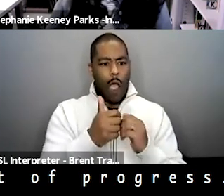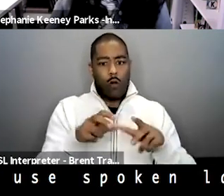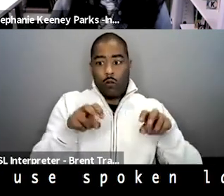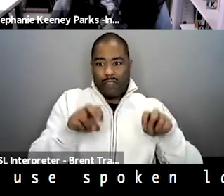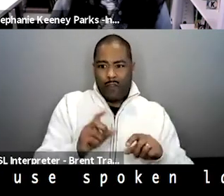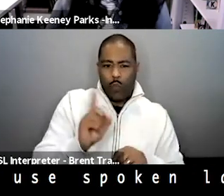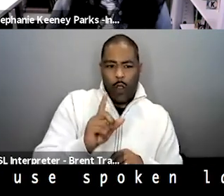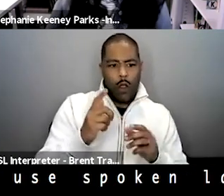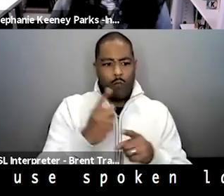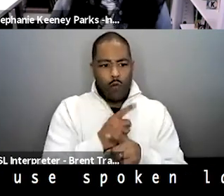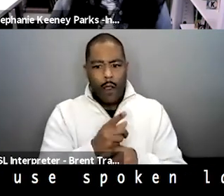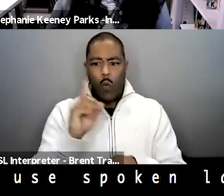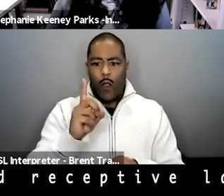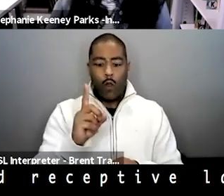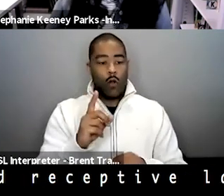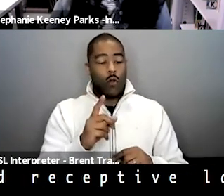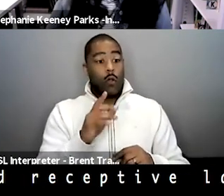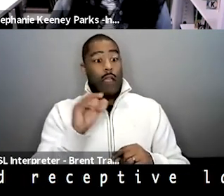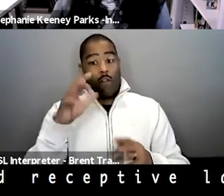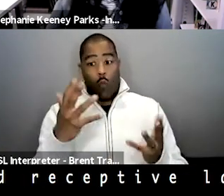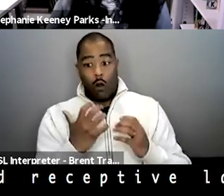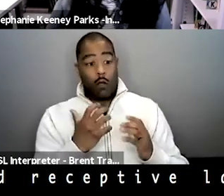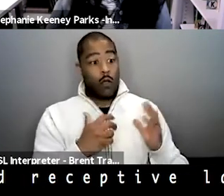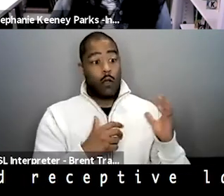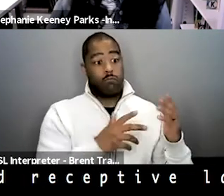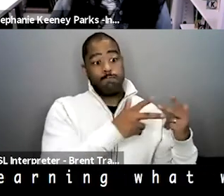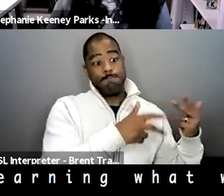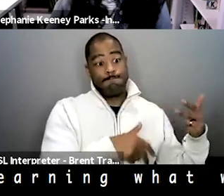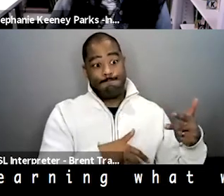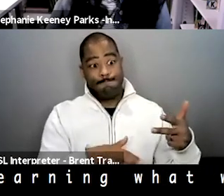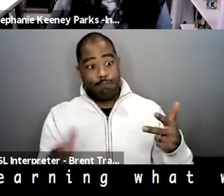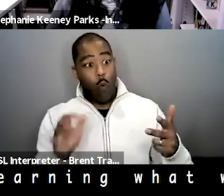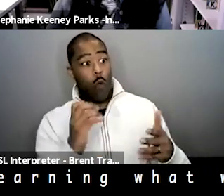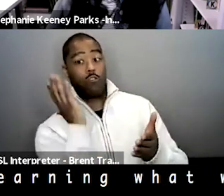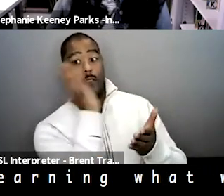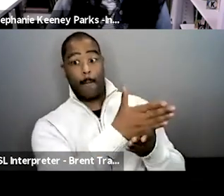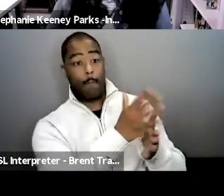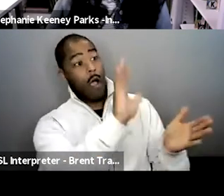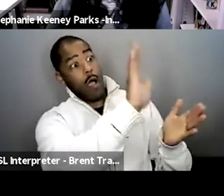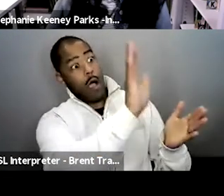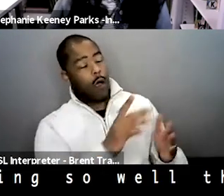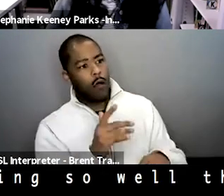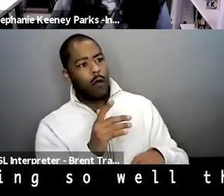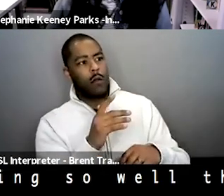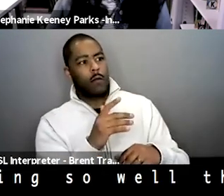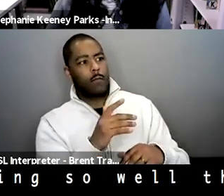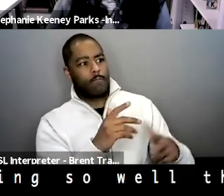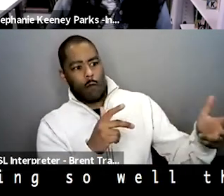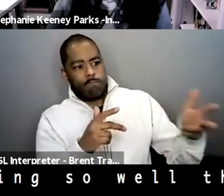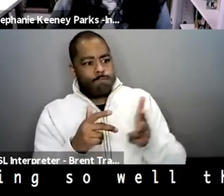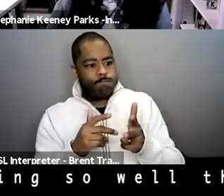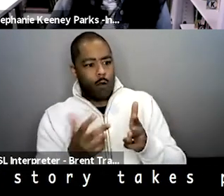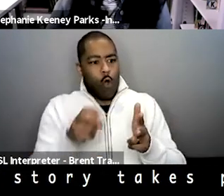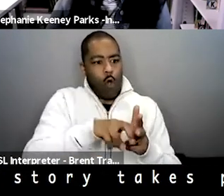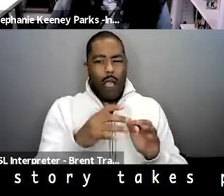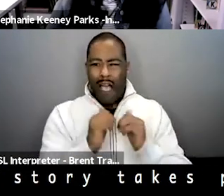And Nicholas had made a lot of progress. Nicholas, by the way, could not use spoken language. But he had receptive language, and he knew he